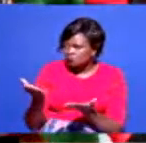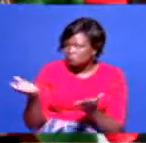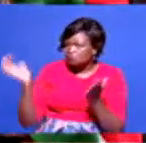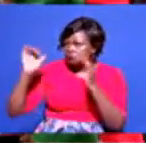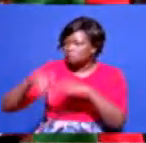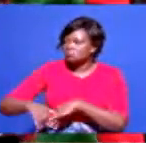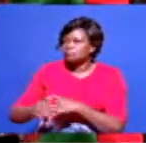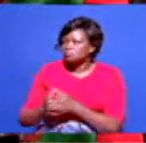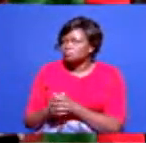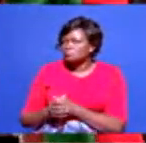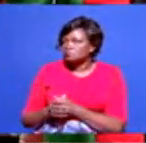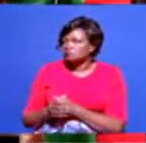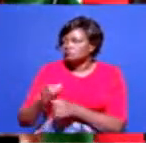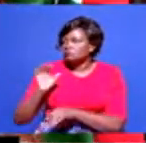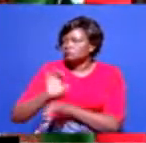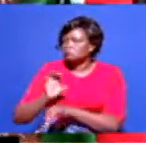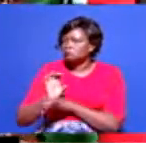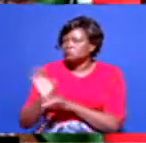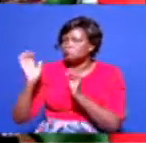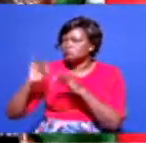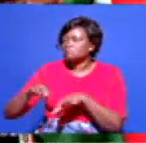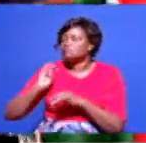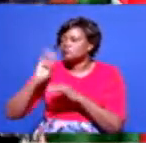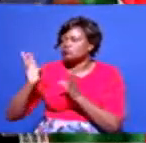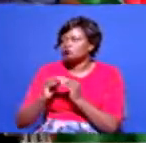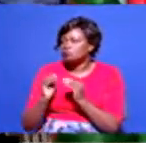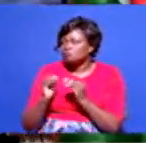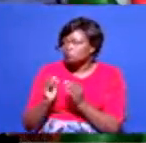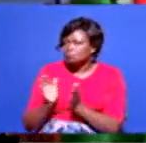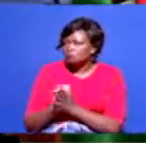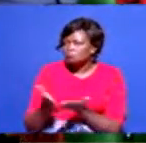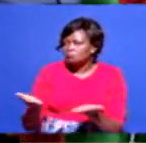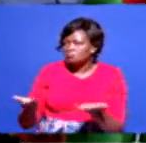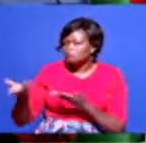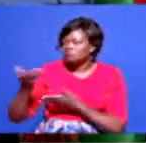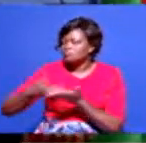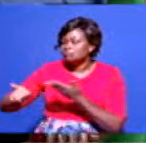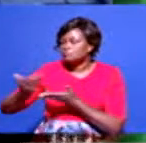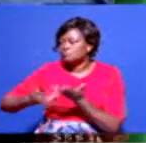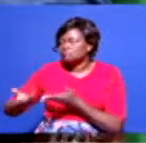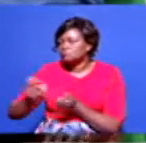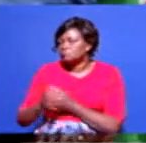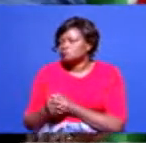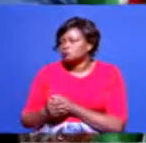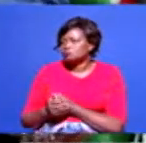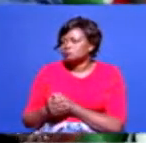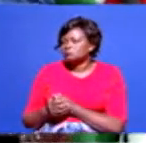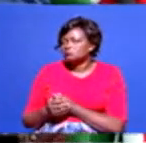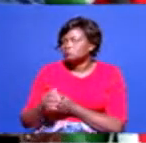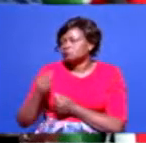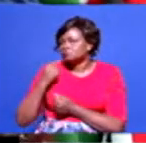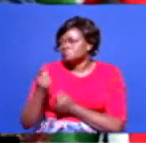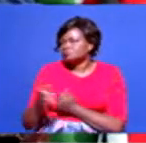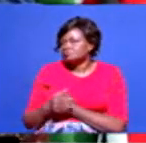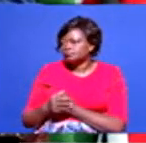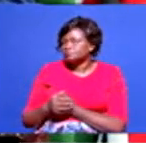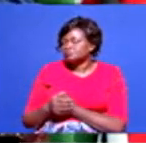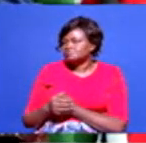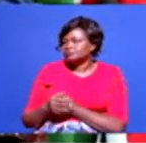in church functions, we would meet and, you know, and engage each other. So, for